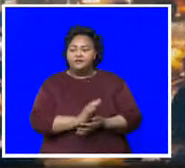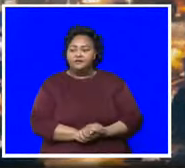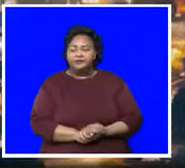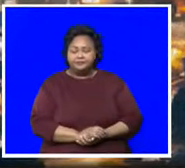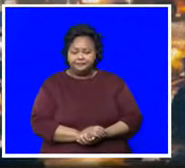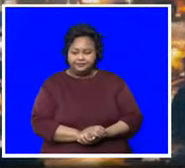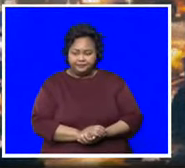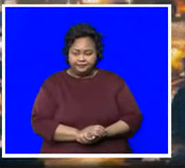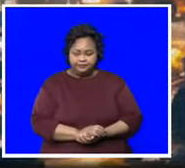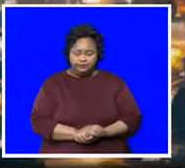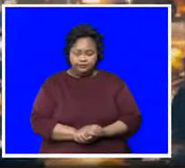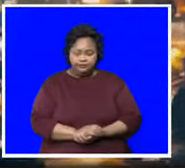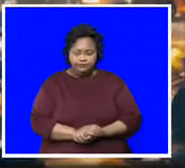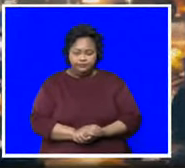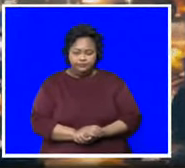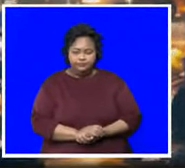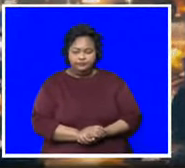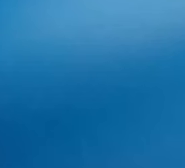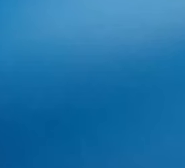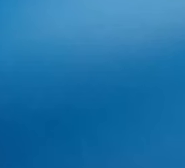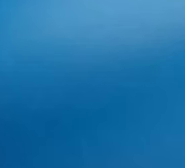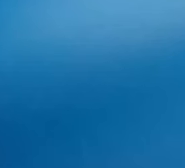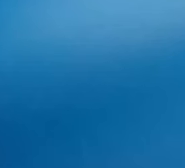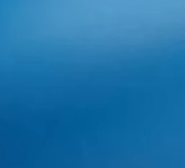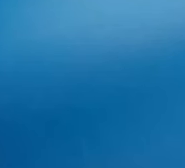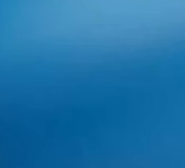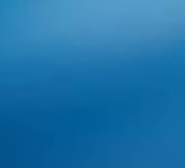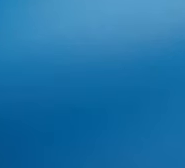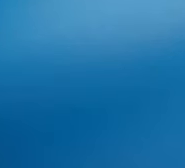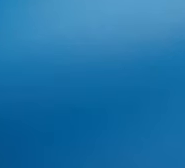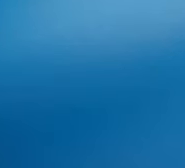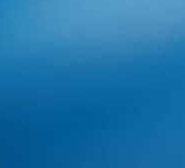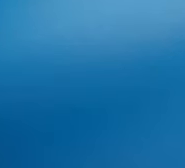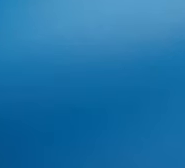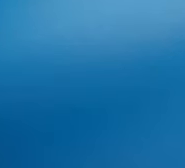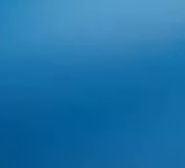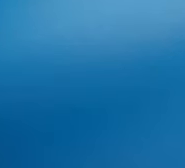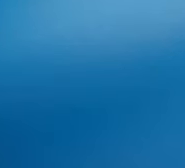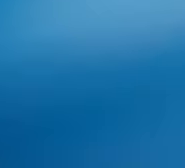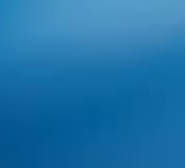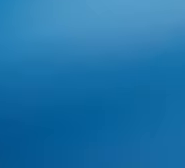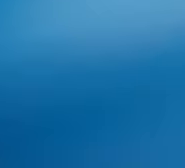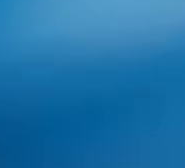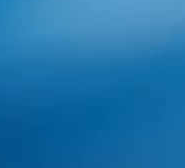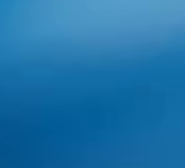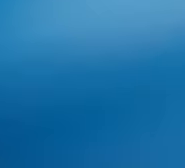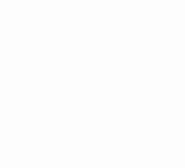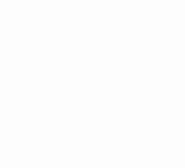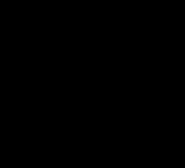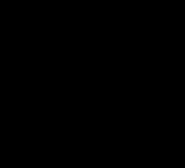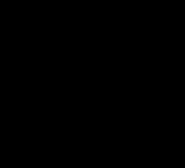how our markets perform today in our financial report. Standard Bank, it can be.